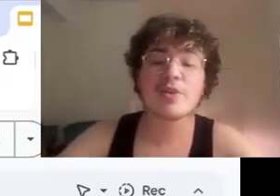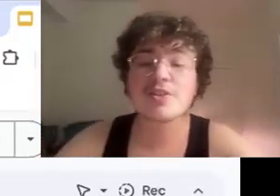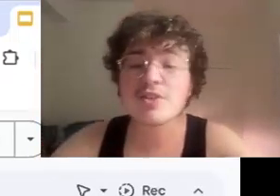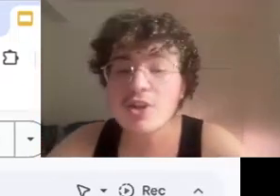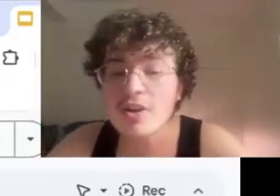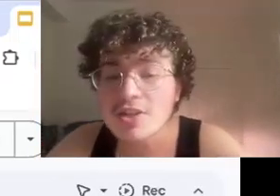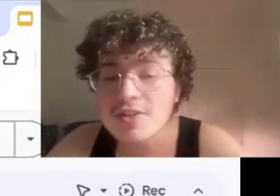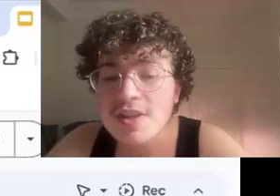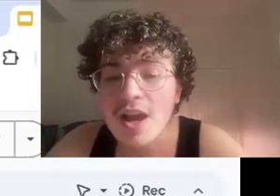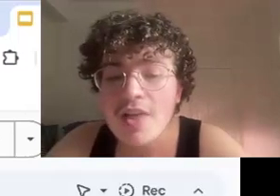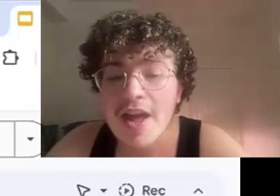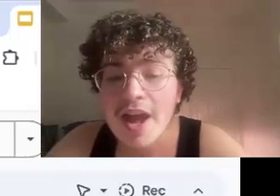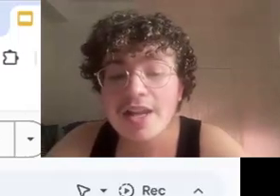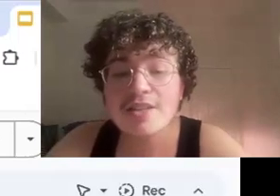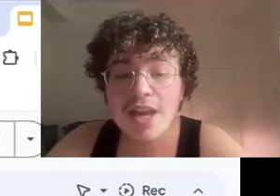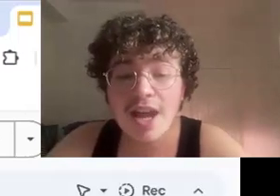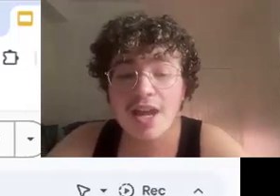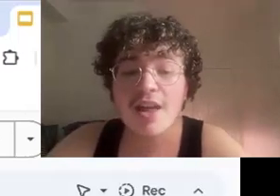the